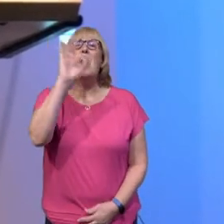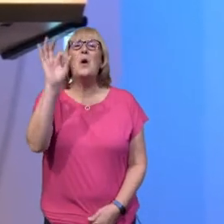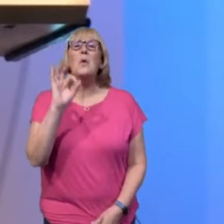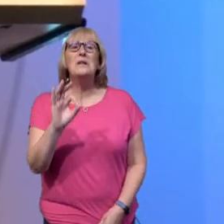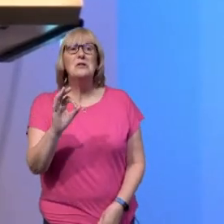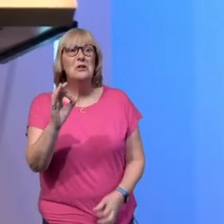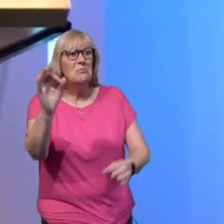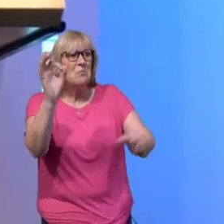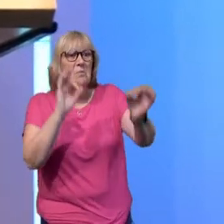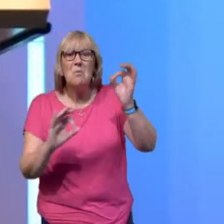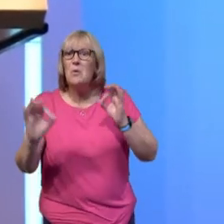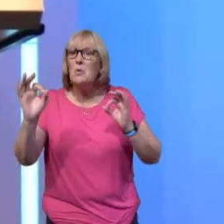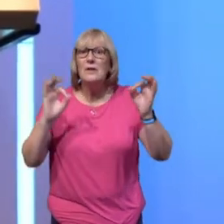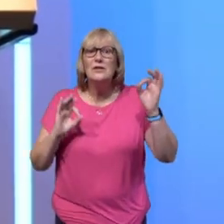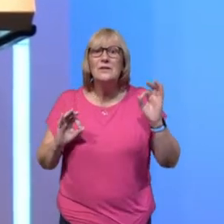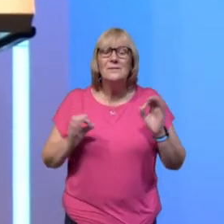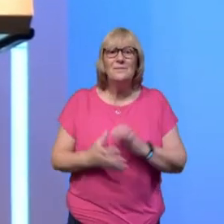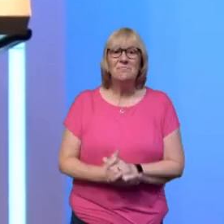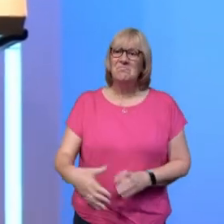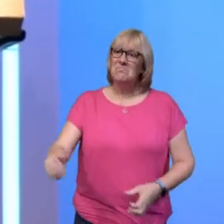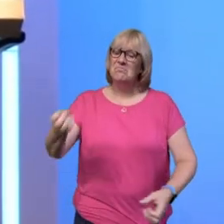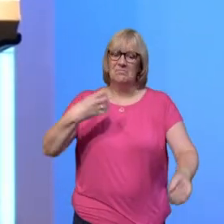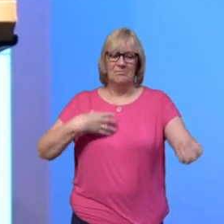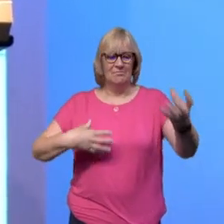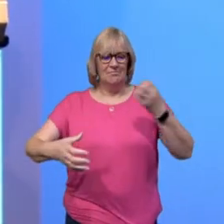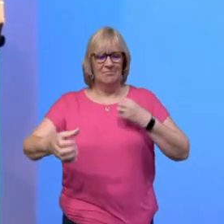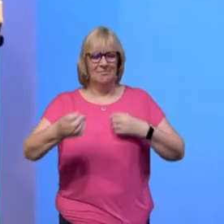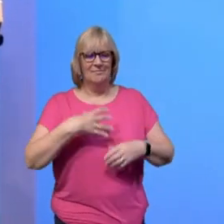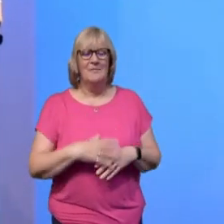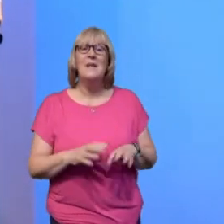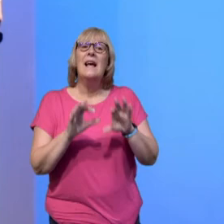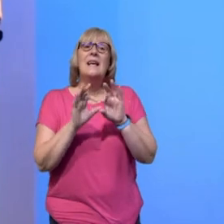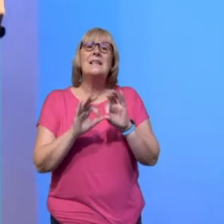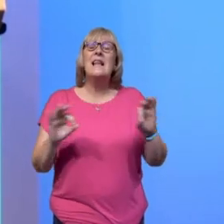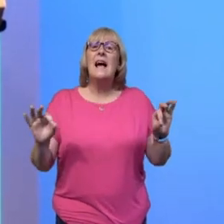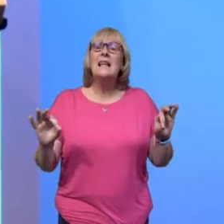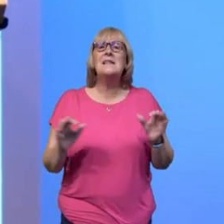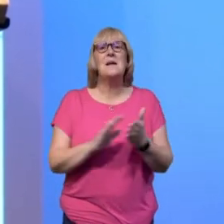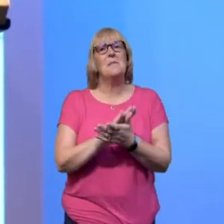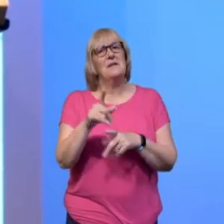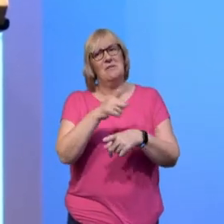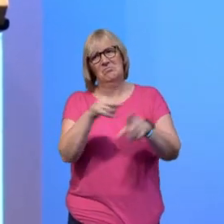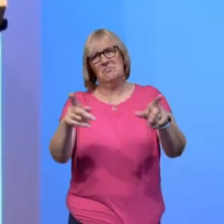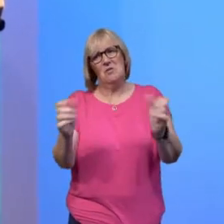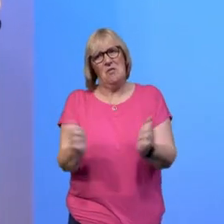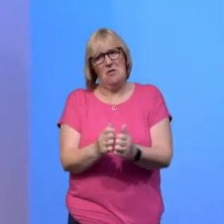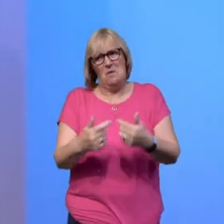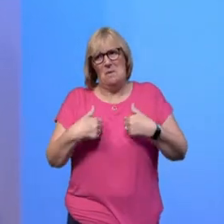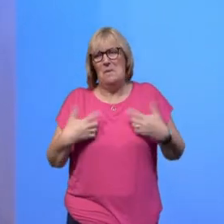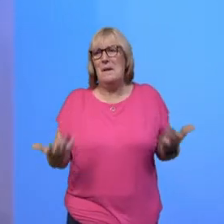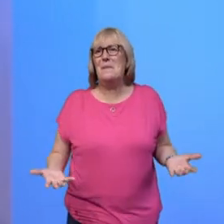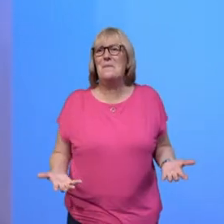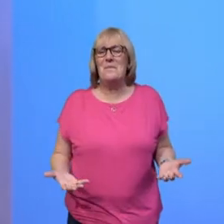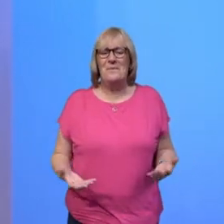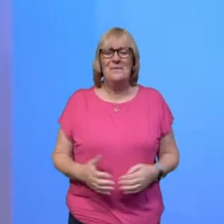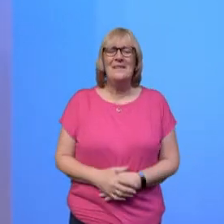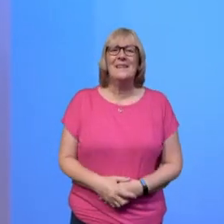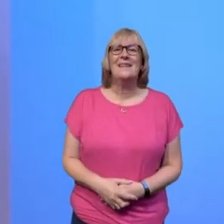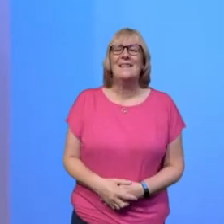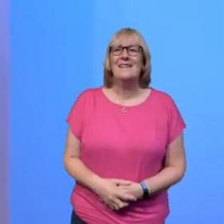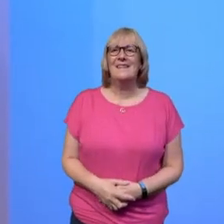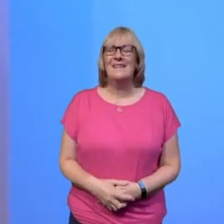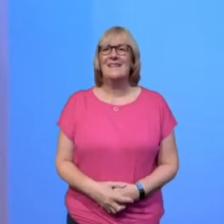Anyone got a question? Just throw it out. By the way, silence means agreement. I always think that, but any questions? Yeah, one in the middle